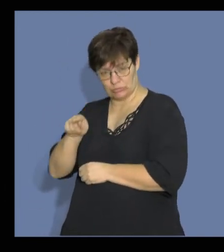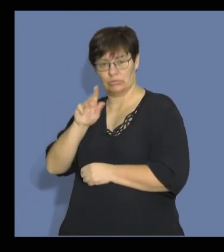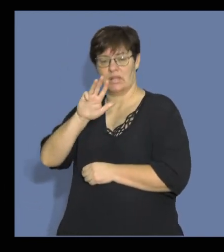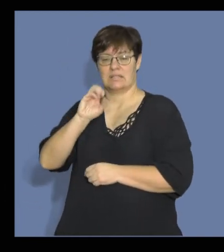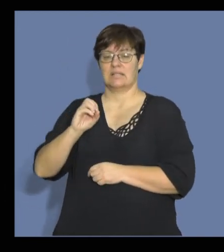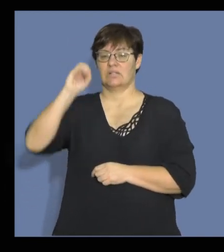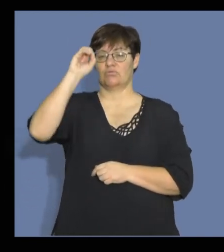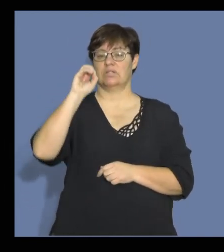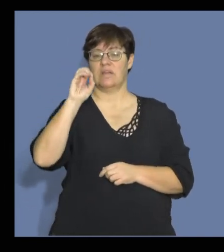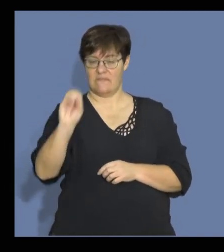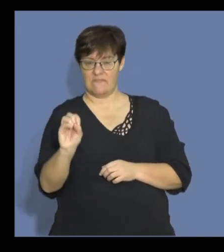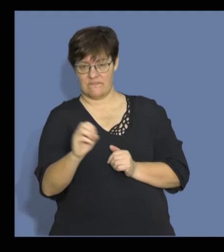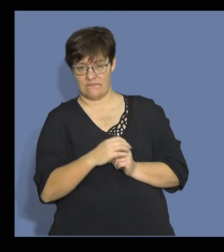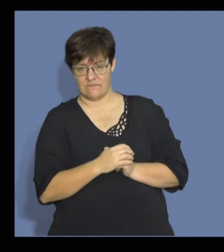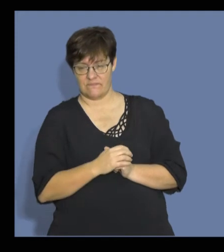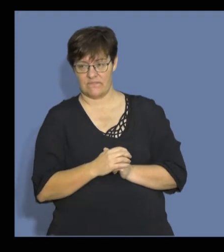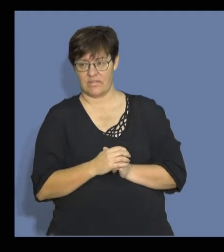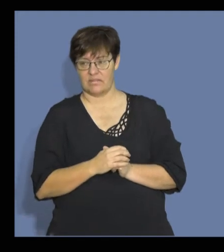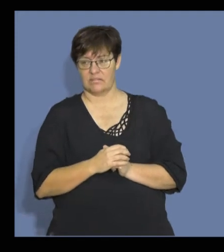no other option. All right? So